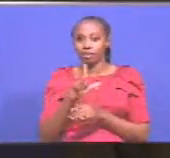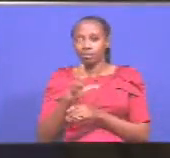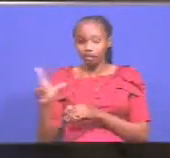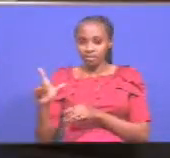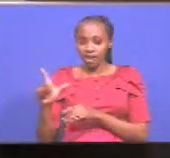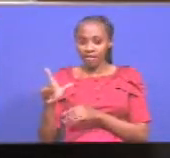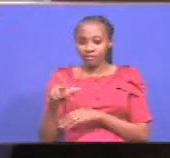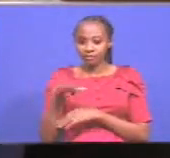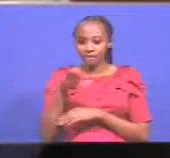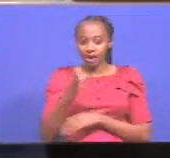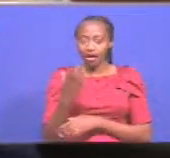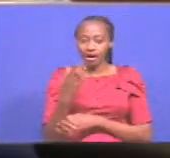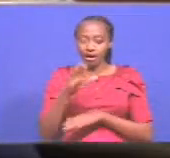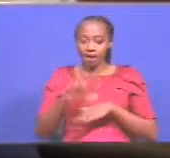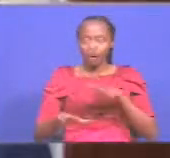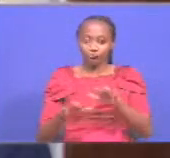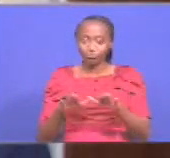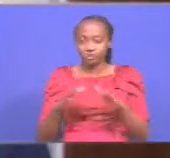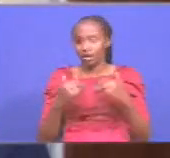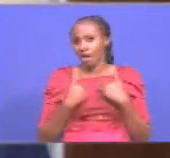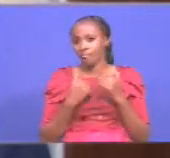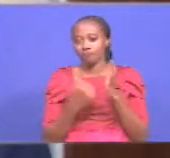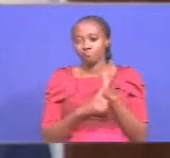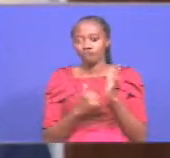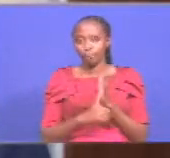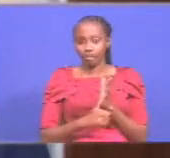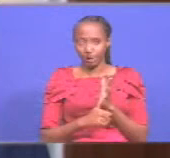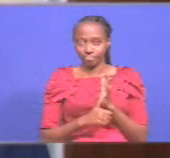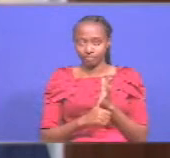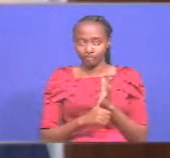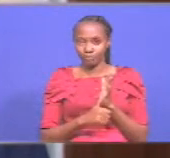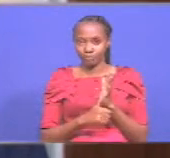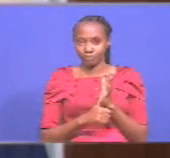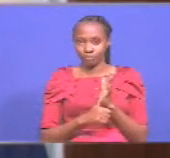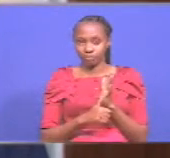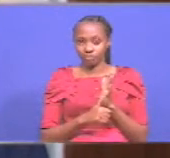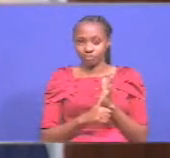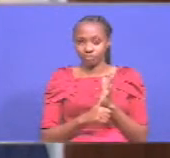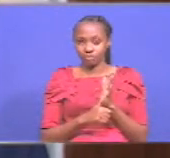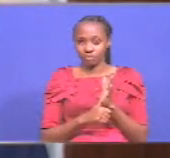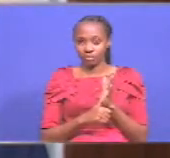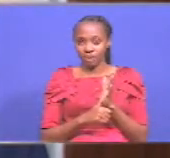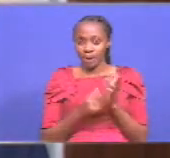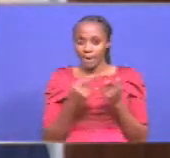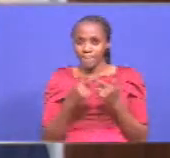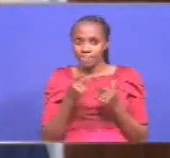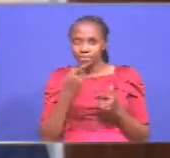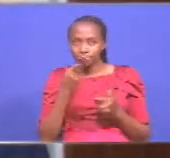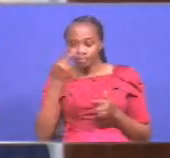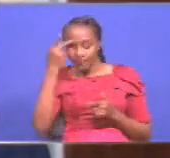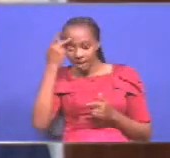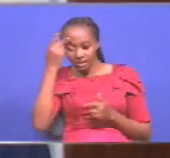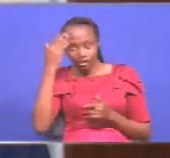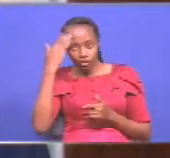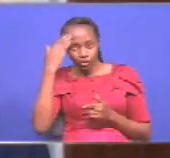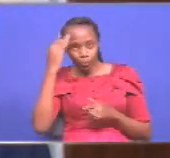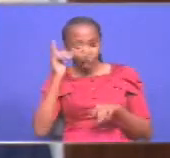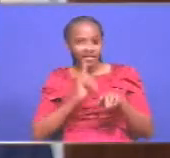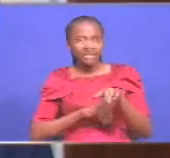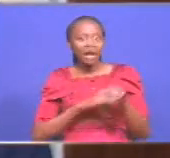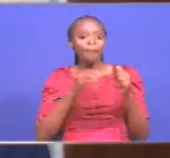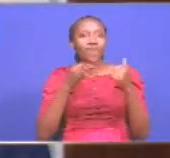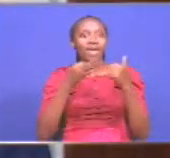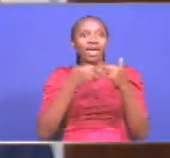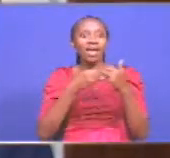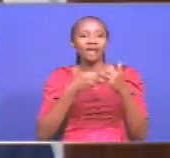And my family were noticing when I was over 8 months. That's when they